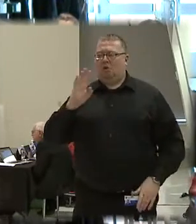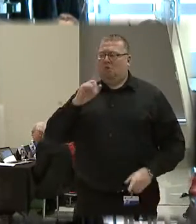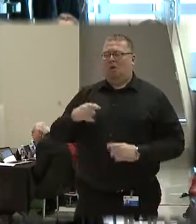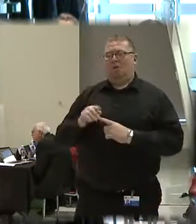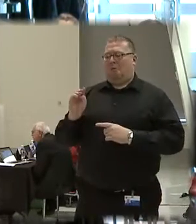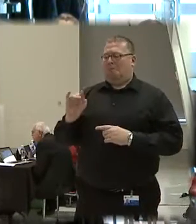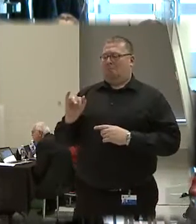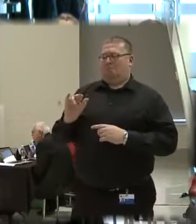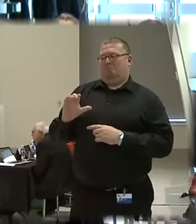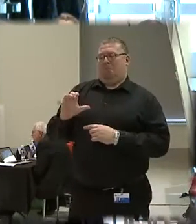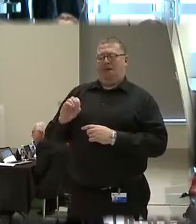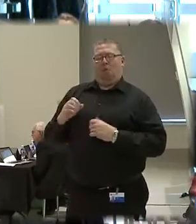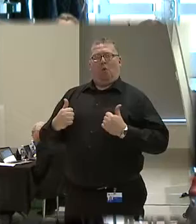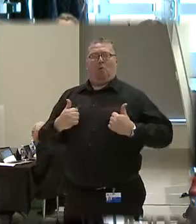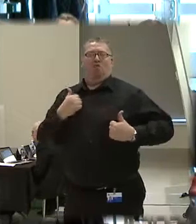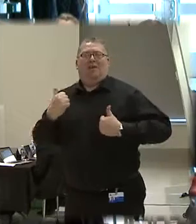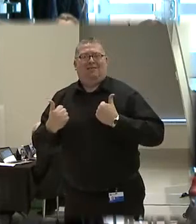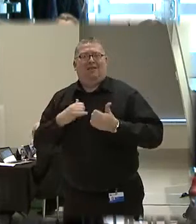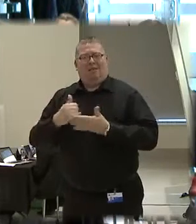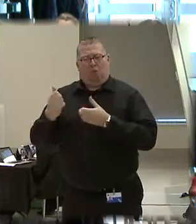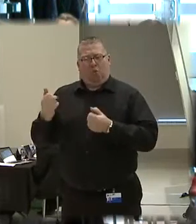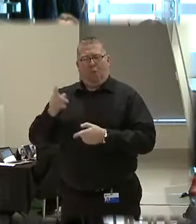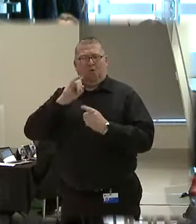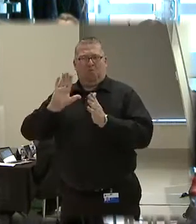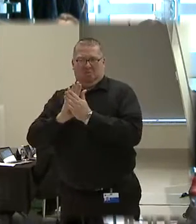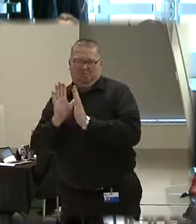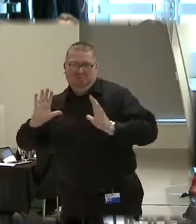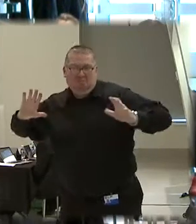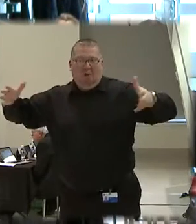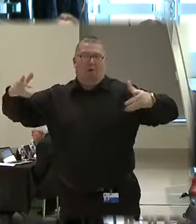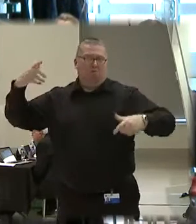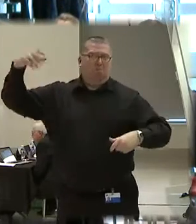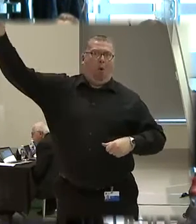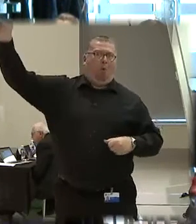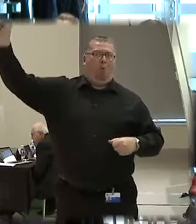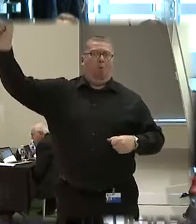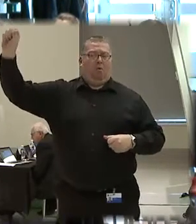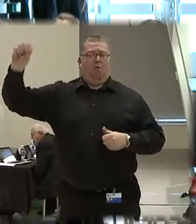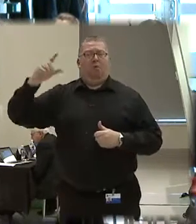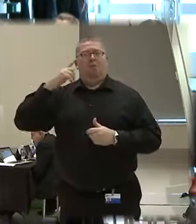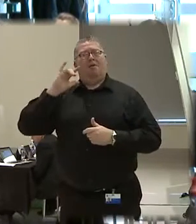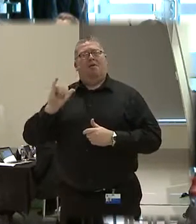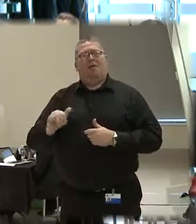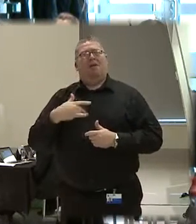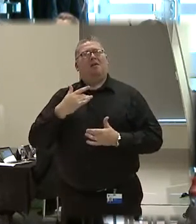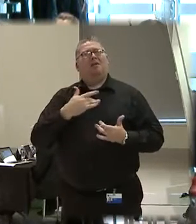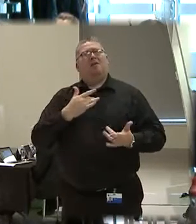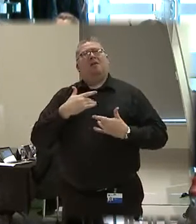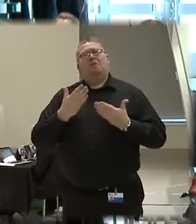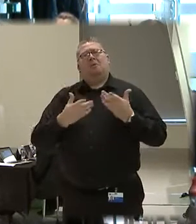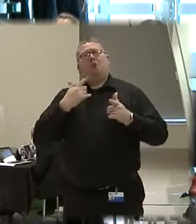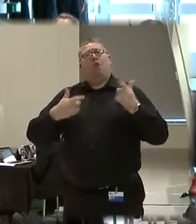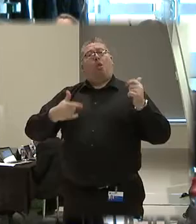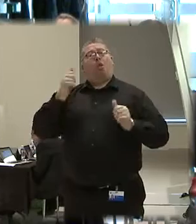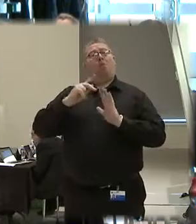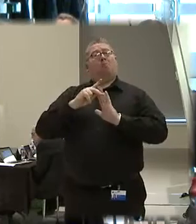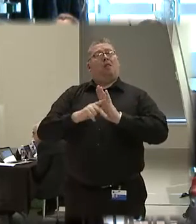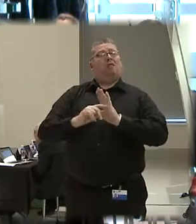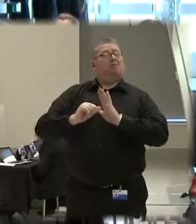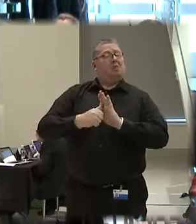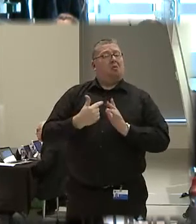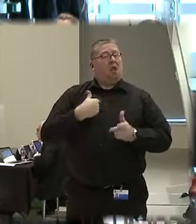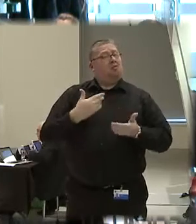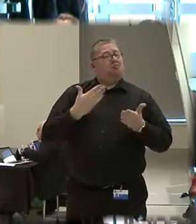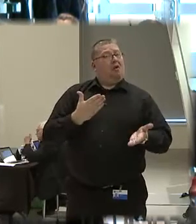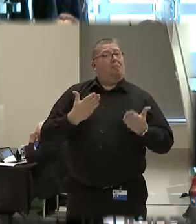are what bring people to mass demonstrations. So maybe a larger policy highlight would be,